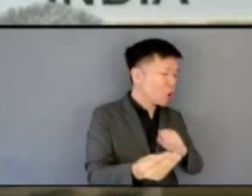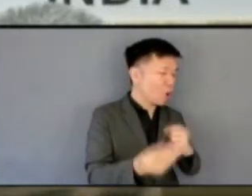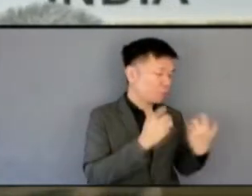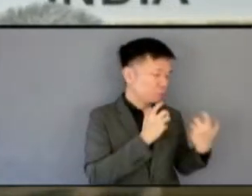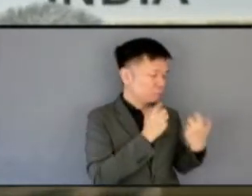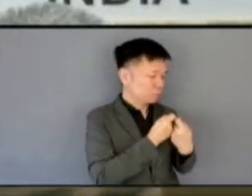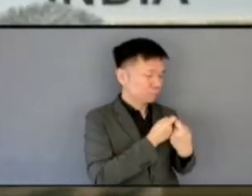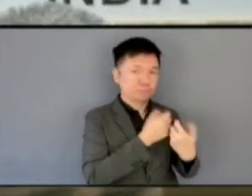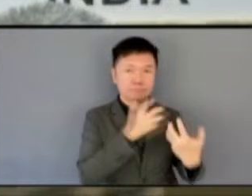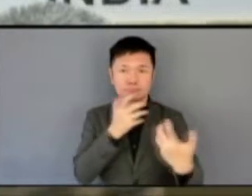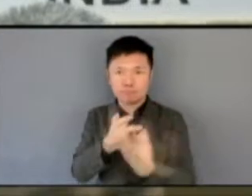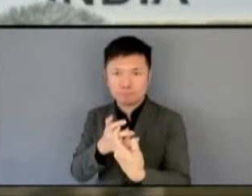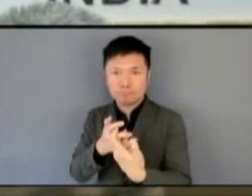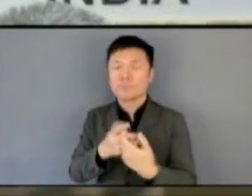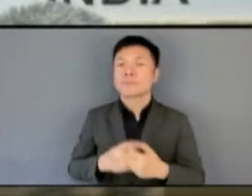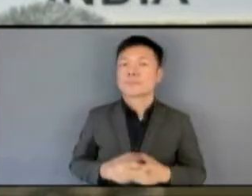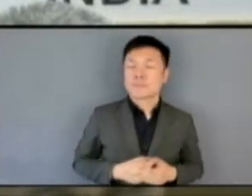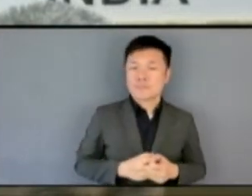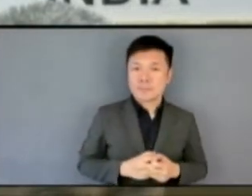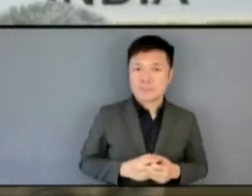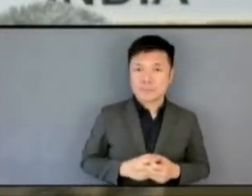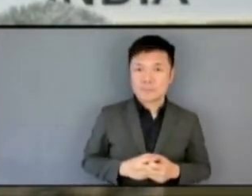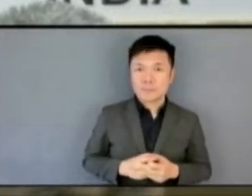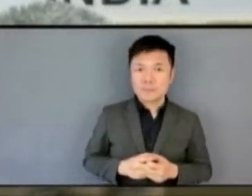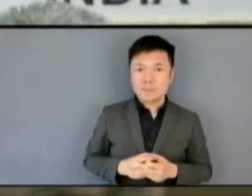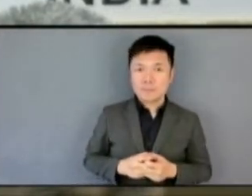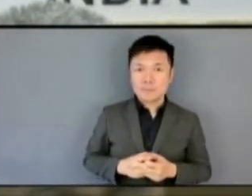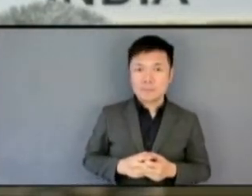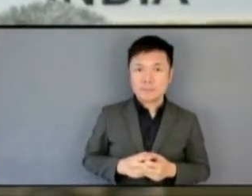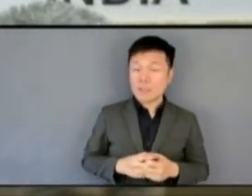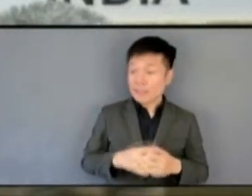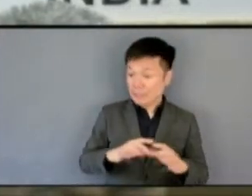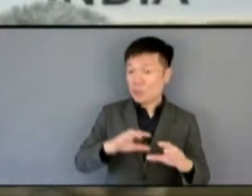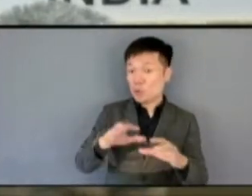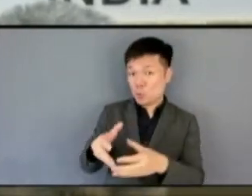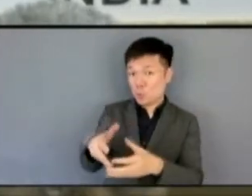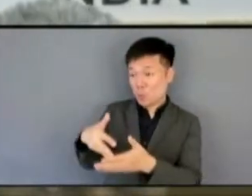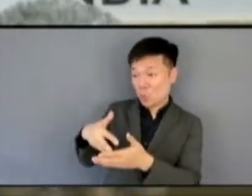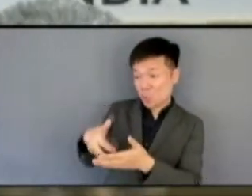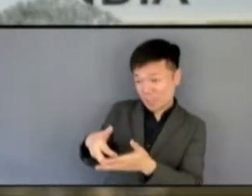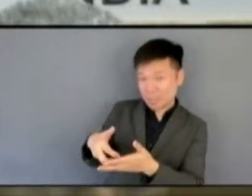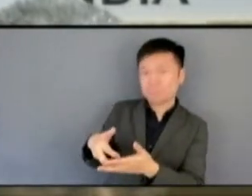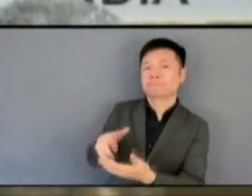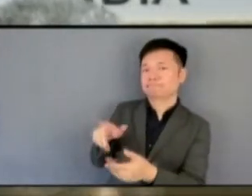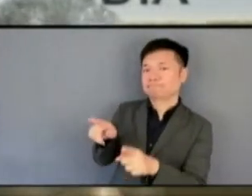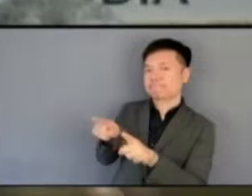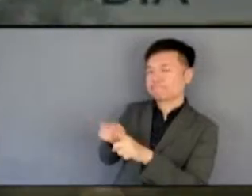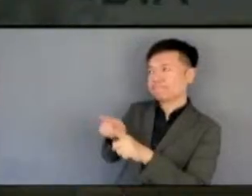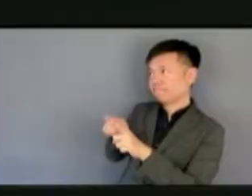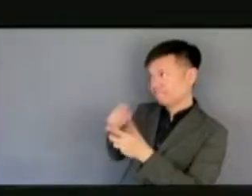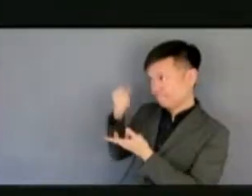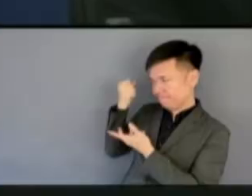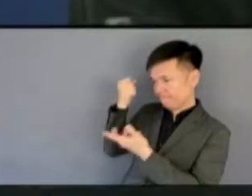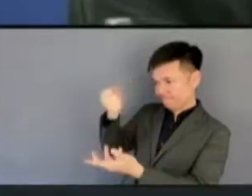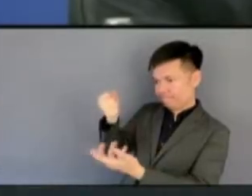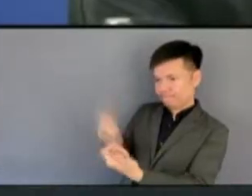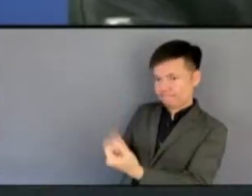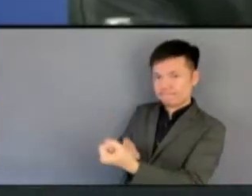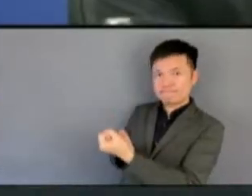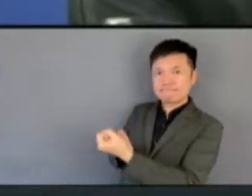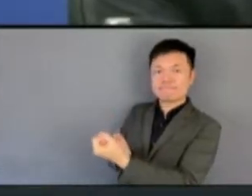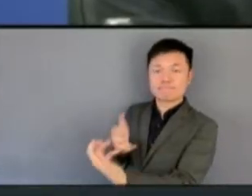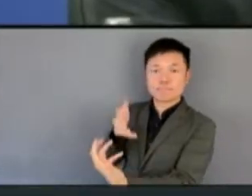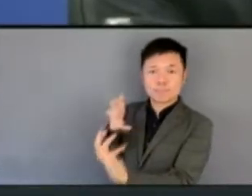resilience while providing support to vulnerable sections of the society. Thank you, Chair. Thank you,